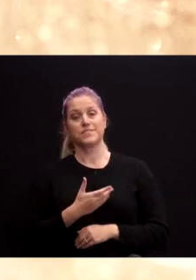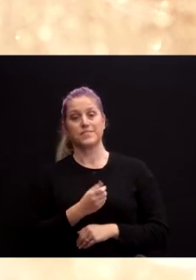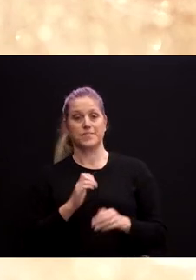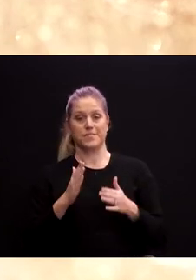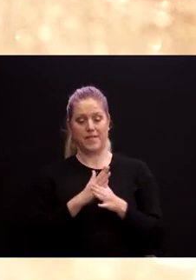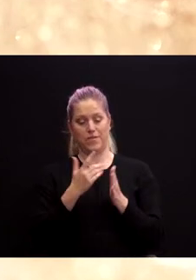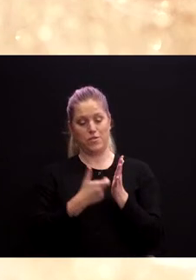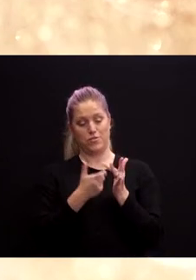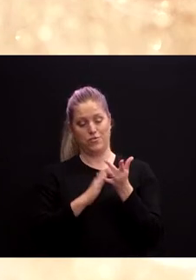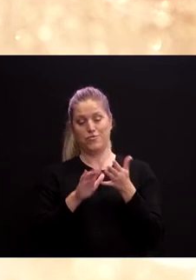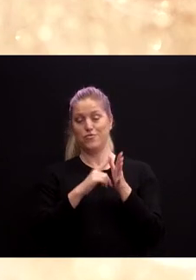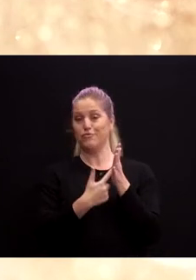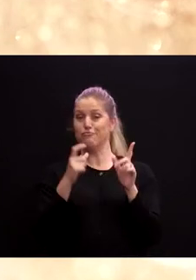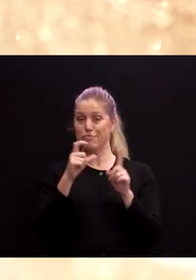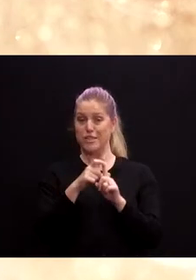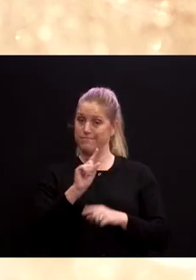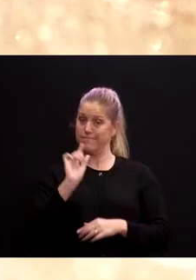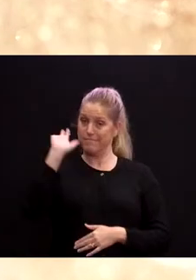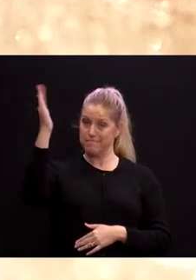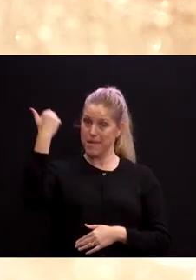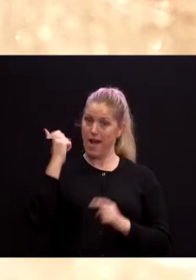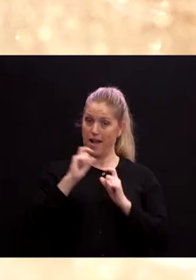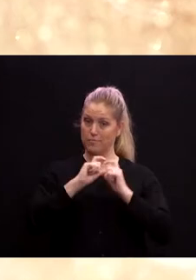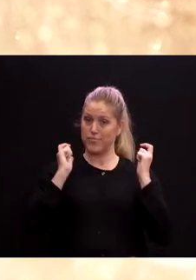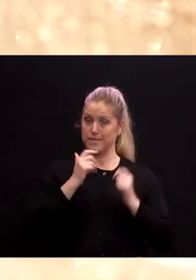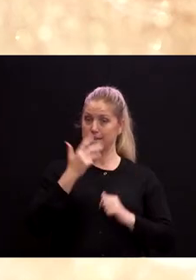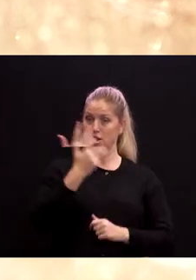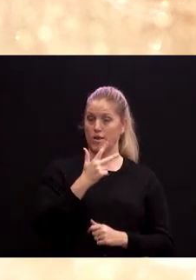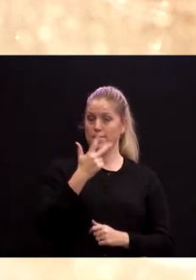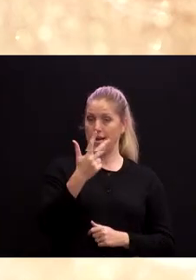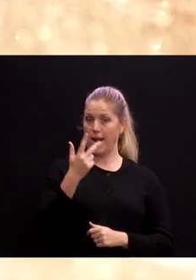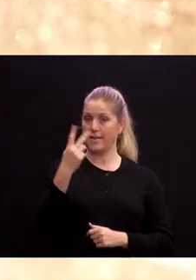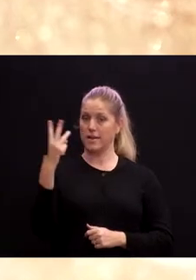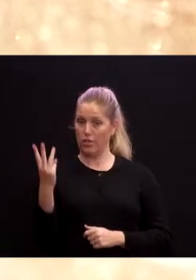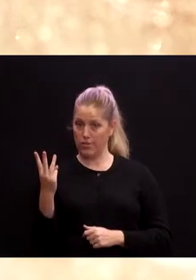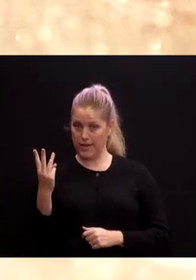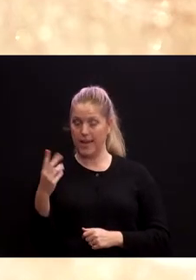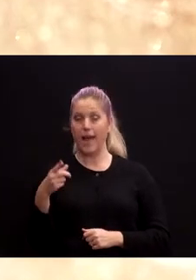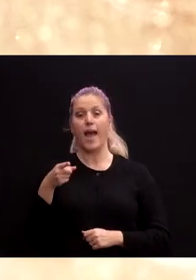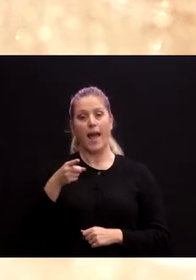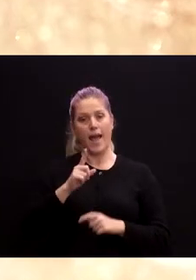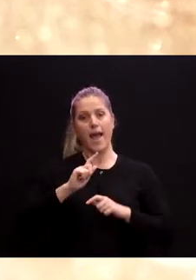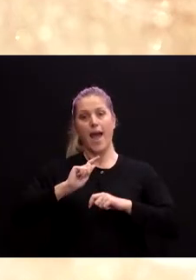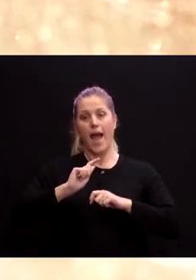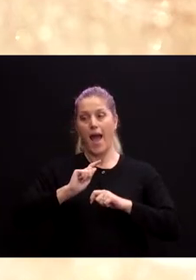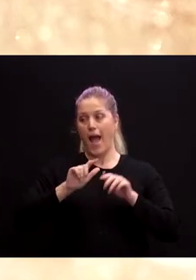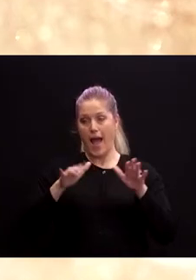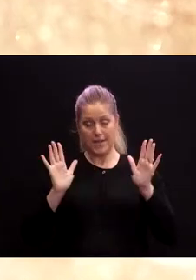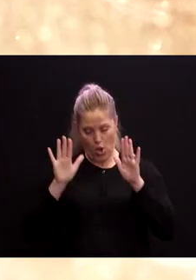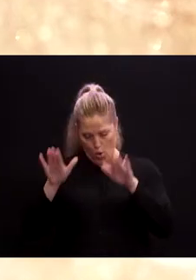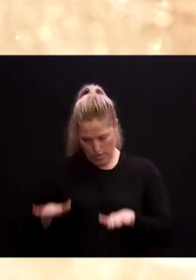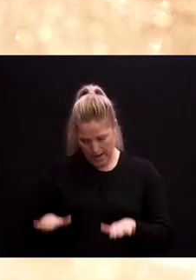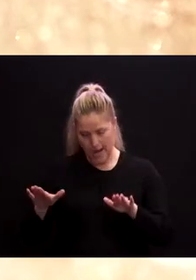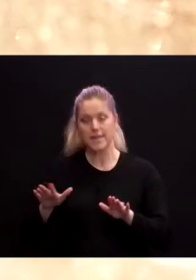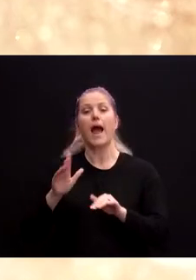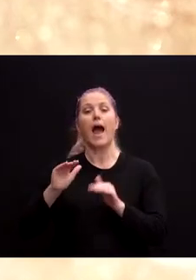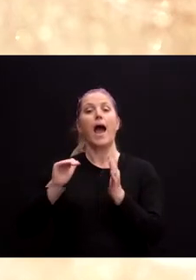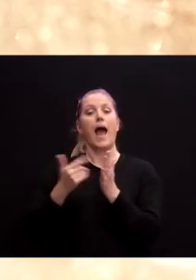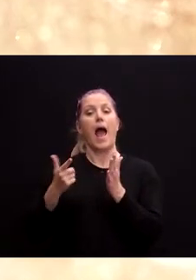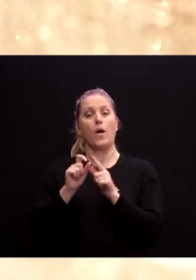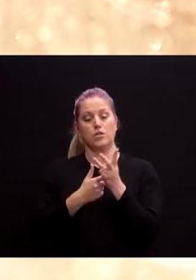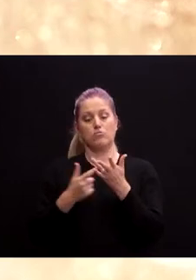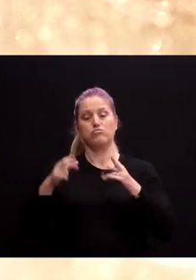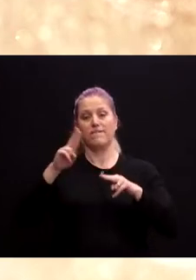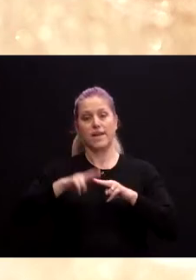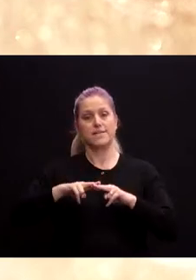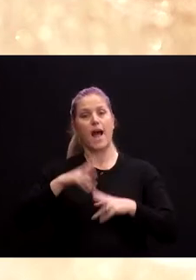Richard was ordained as a priest in 1983 in Maitland, Newcastle, and is Professor of Systematic Theology in the School of Theology